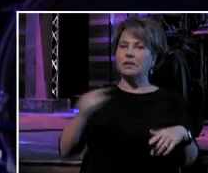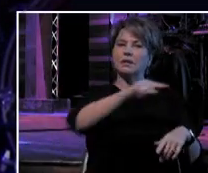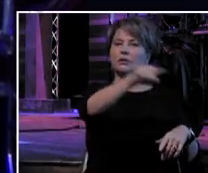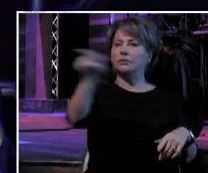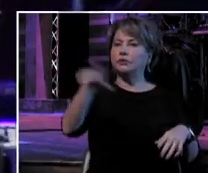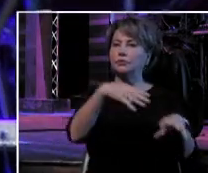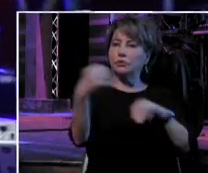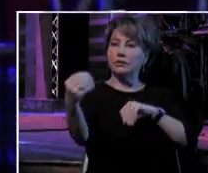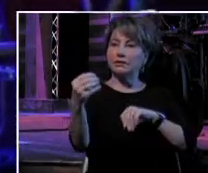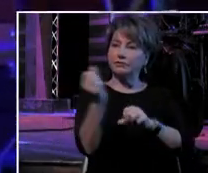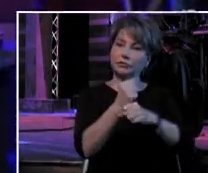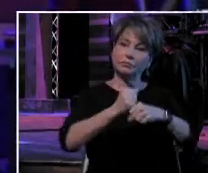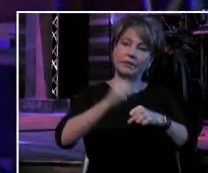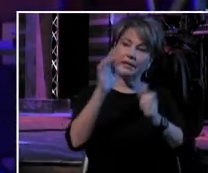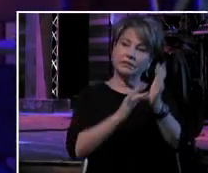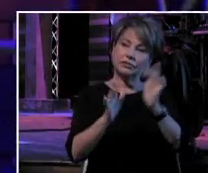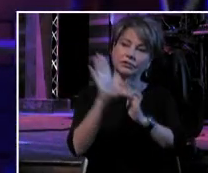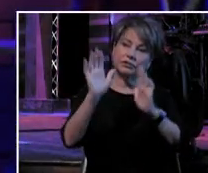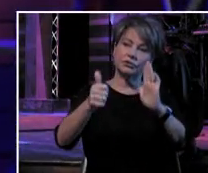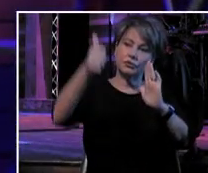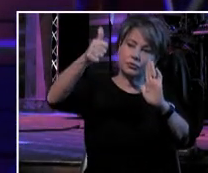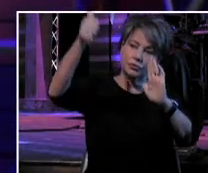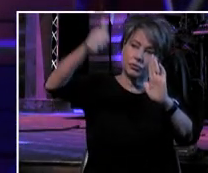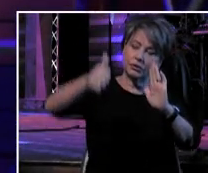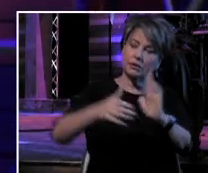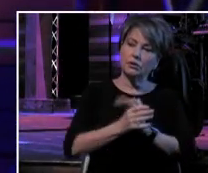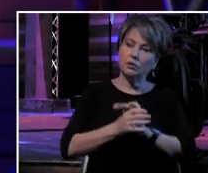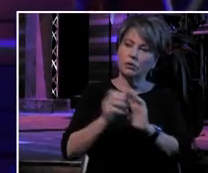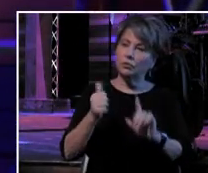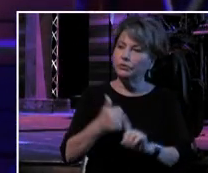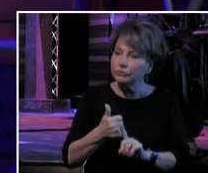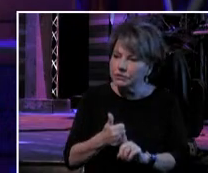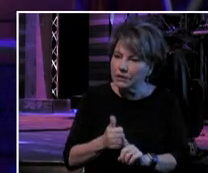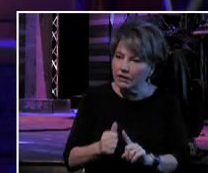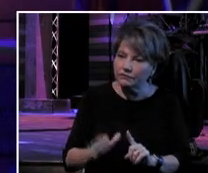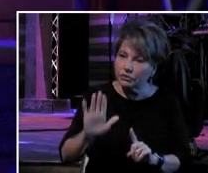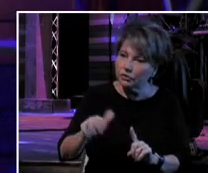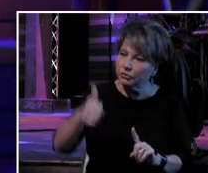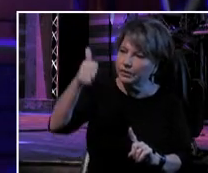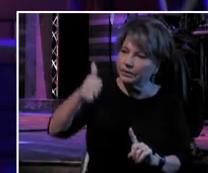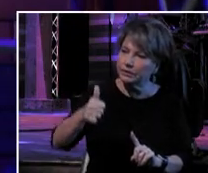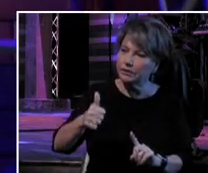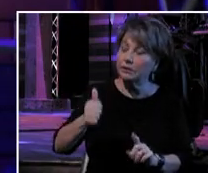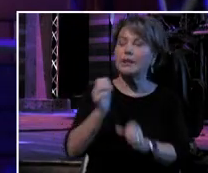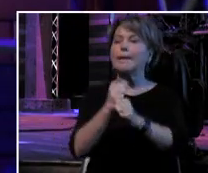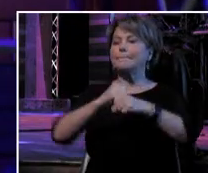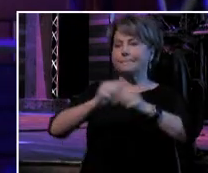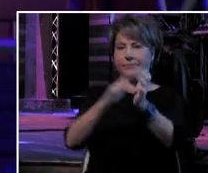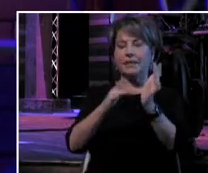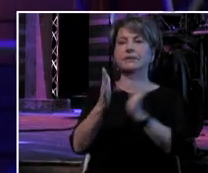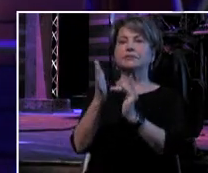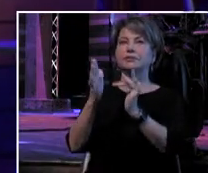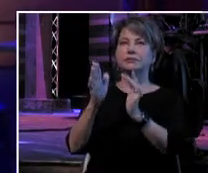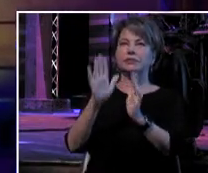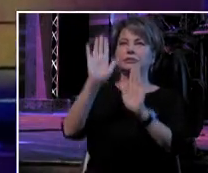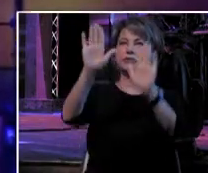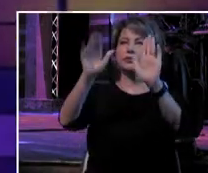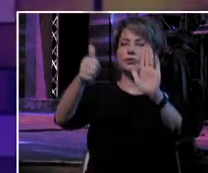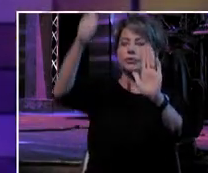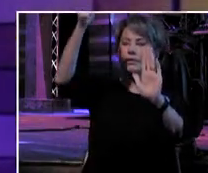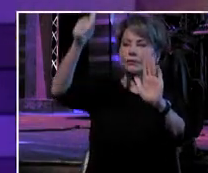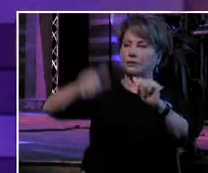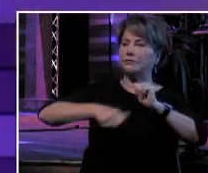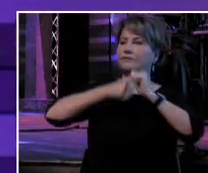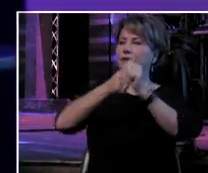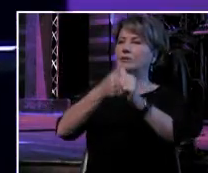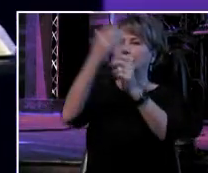will either make Jesus greater or you will make yourself greater. You're called to make Jesus greater as a follower of him. And in that,